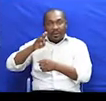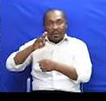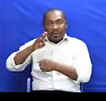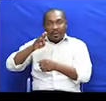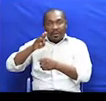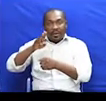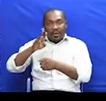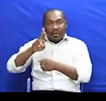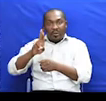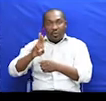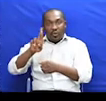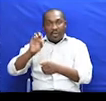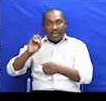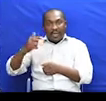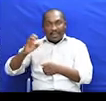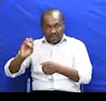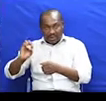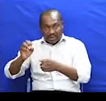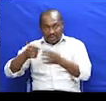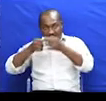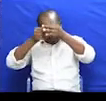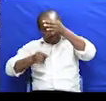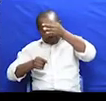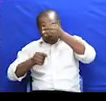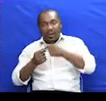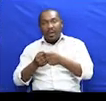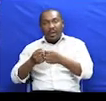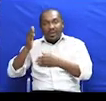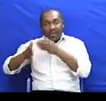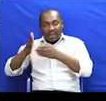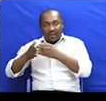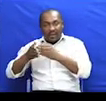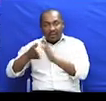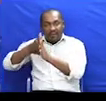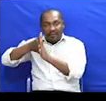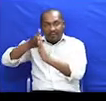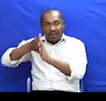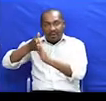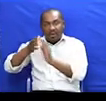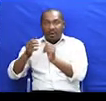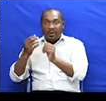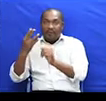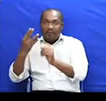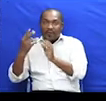30.00. That was the initial. And then the last experiment, the final volume was